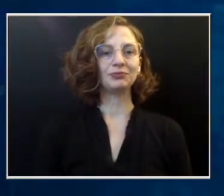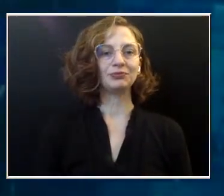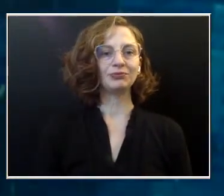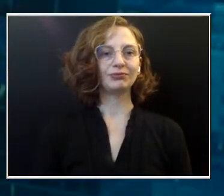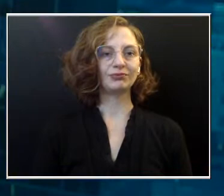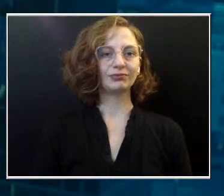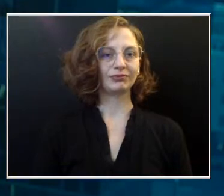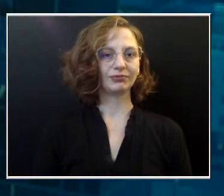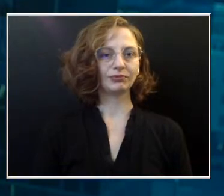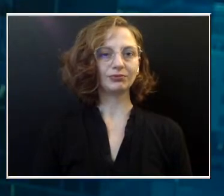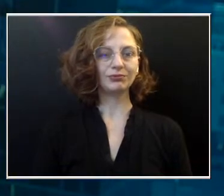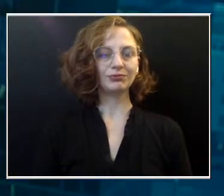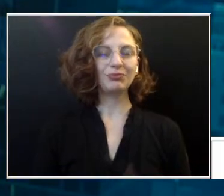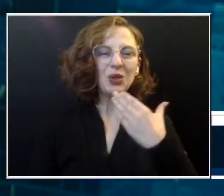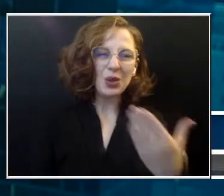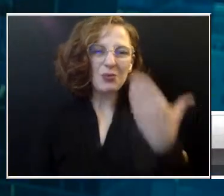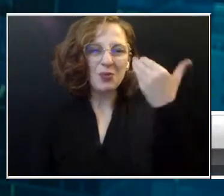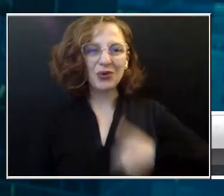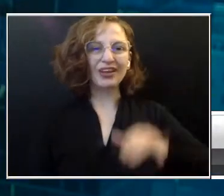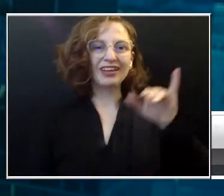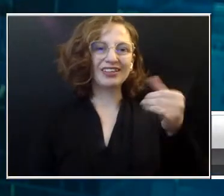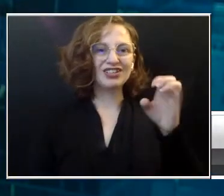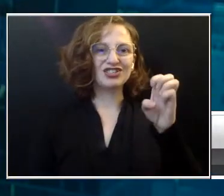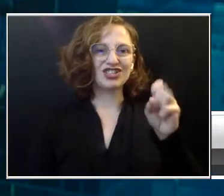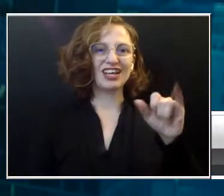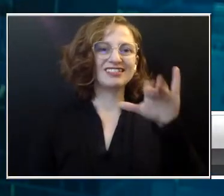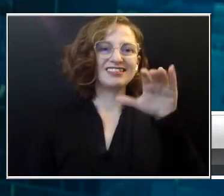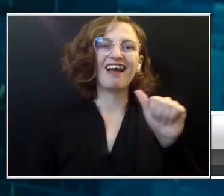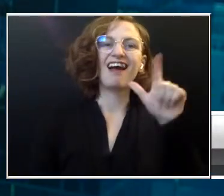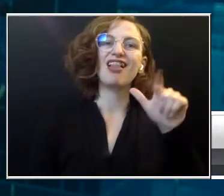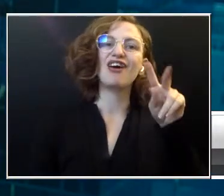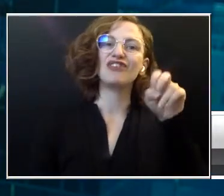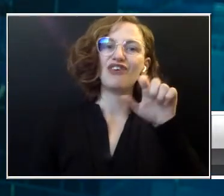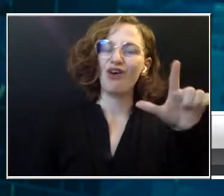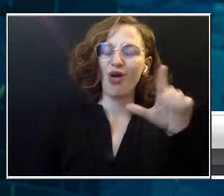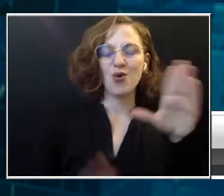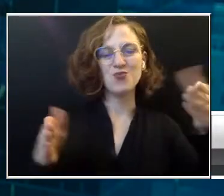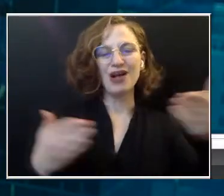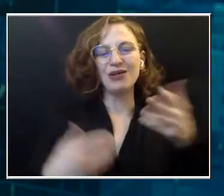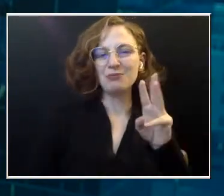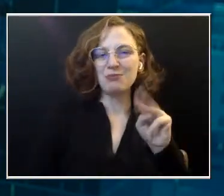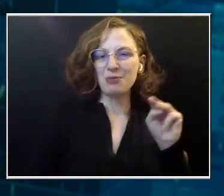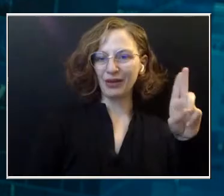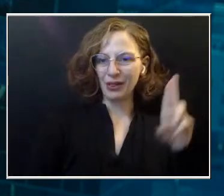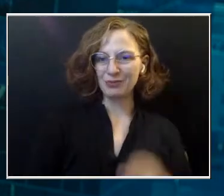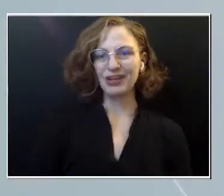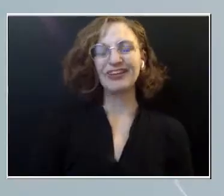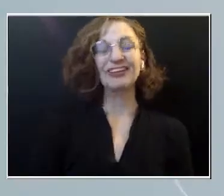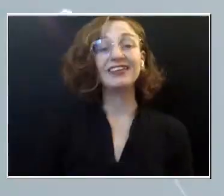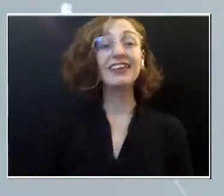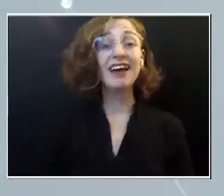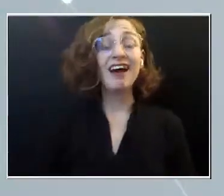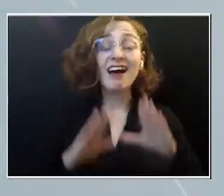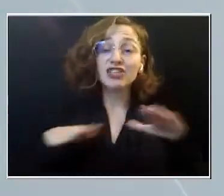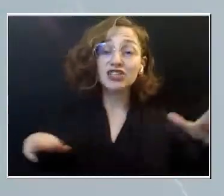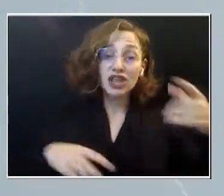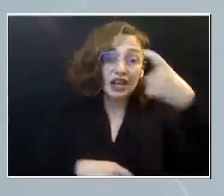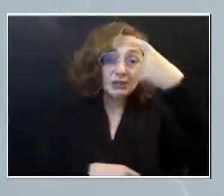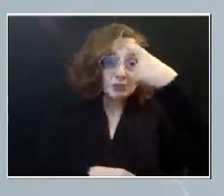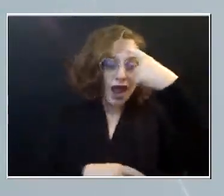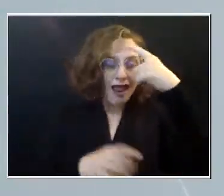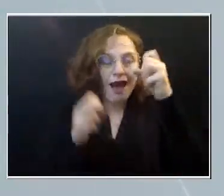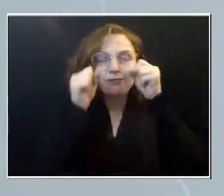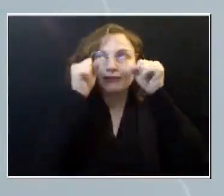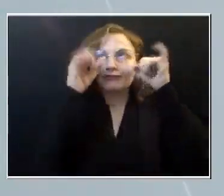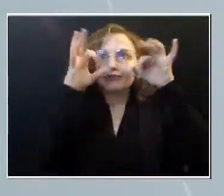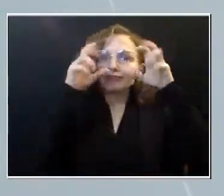Good morning, I'm Jessica Lovell, and welcome to the Morning Medical Update. A child's brain is an amazing thing. Case in point, 3-year-old